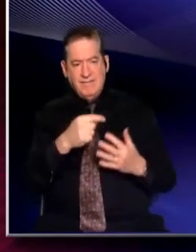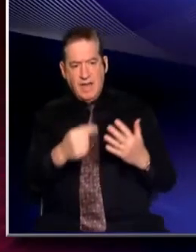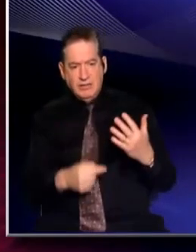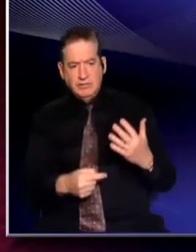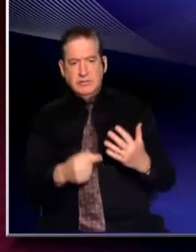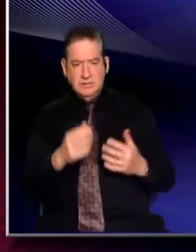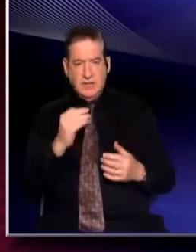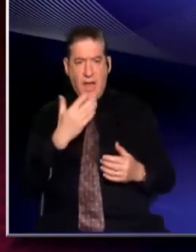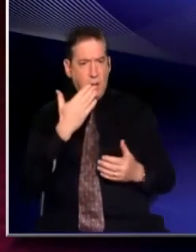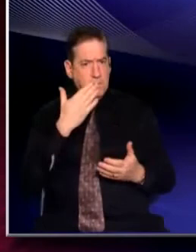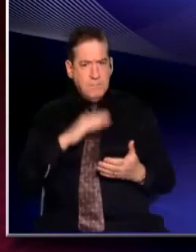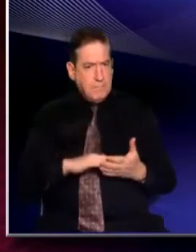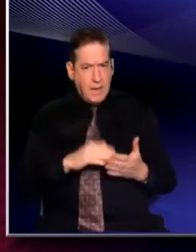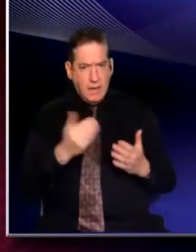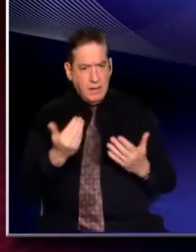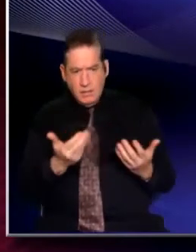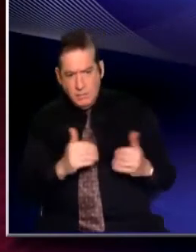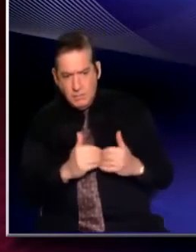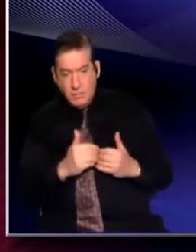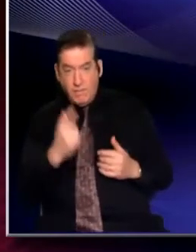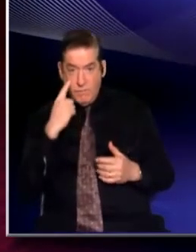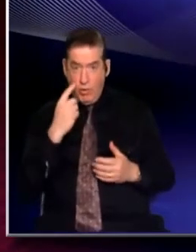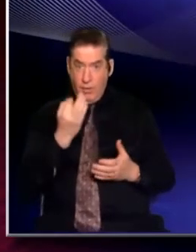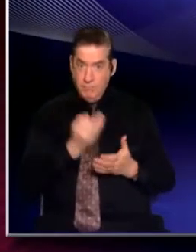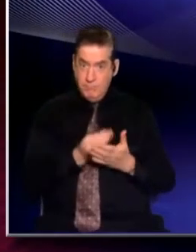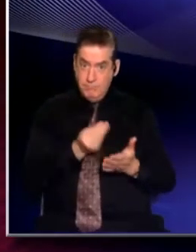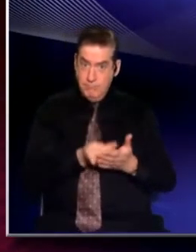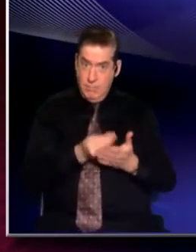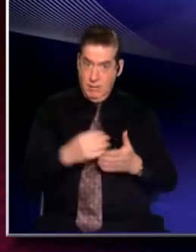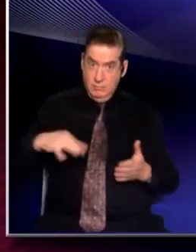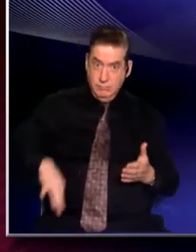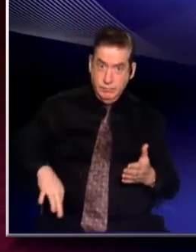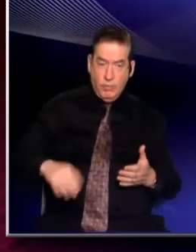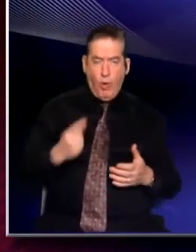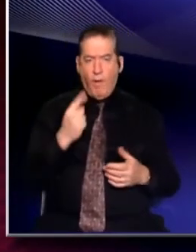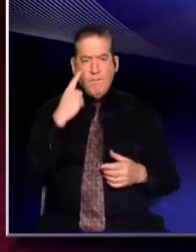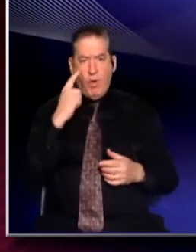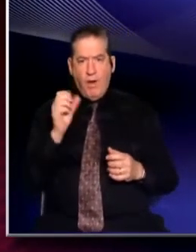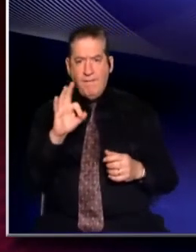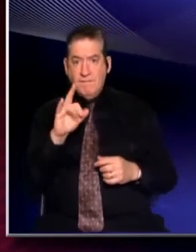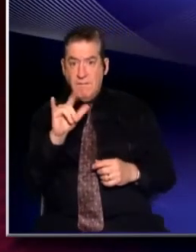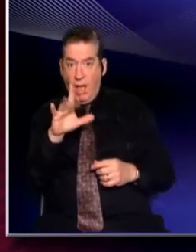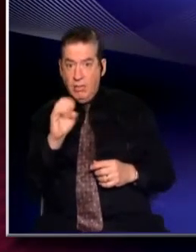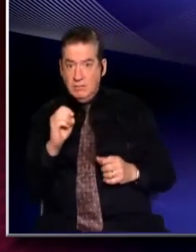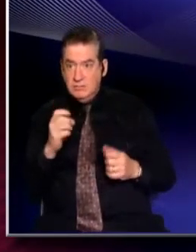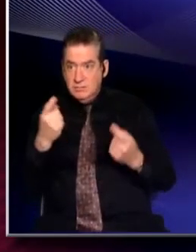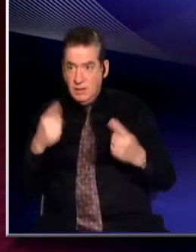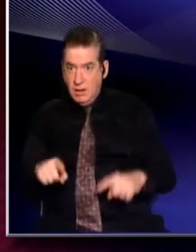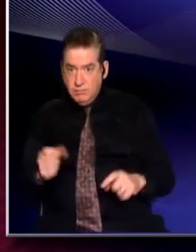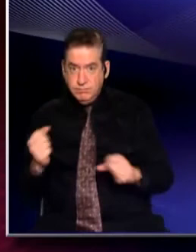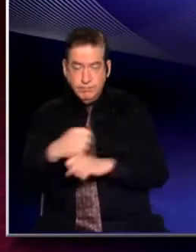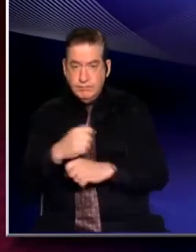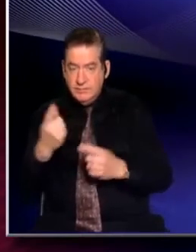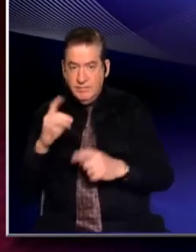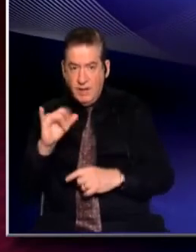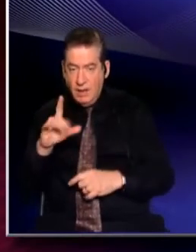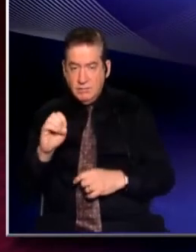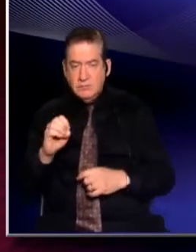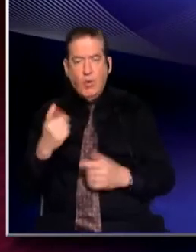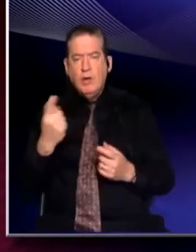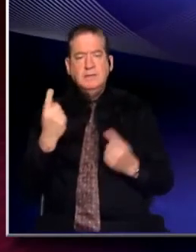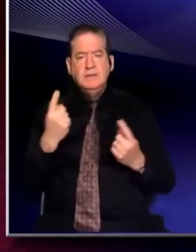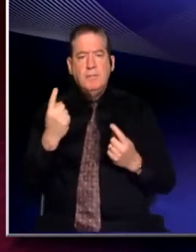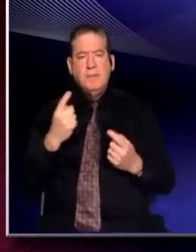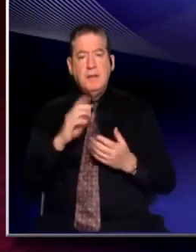that. Was it done for financial gain? Was it done, was there violence committed? Was it done out of a